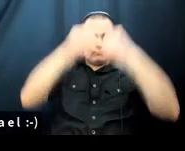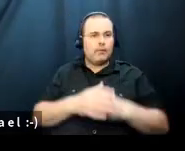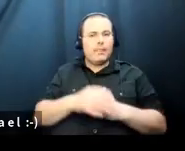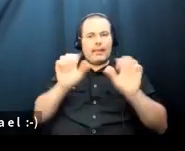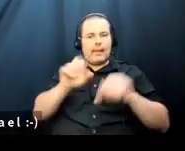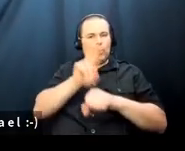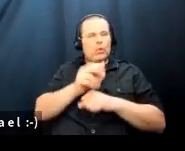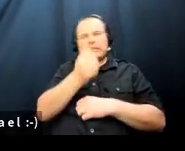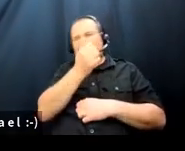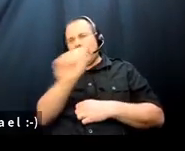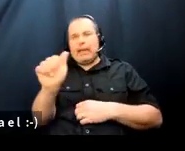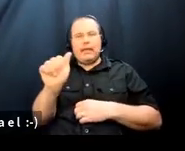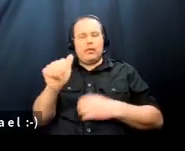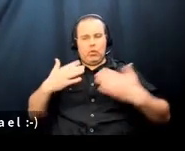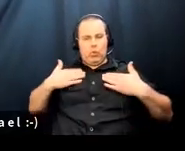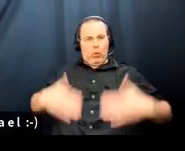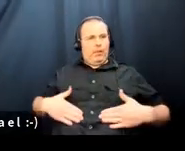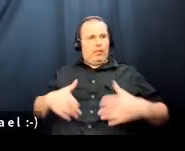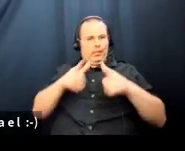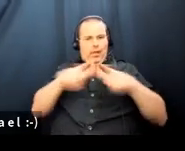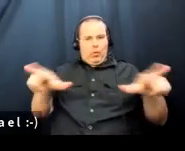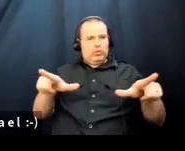language, gestural and otherwise.